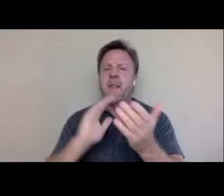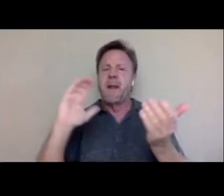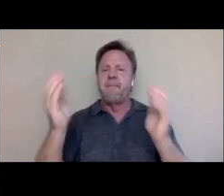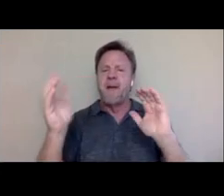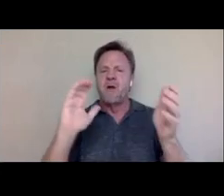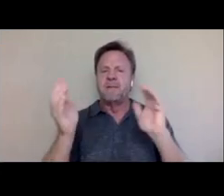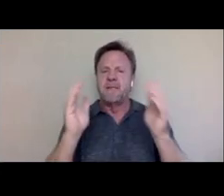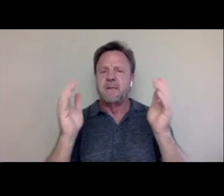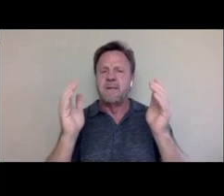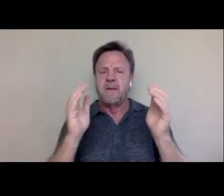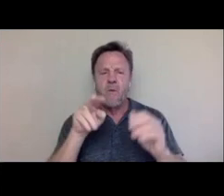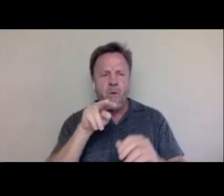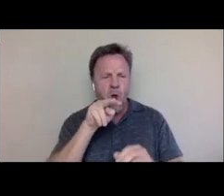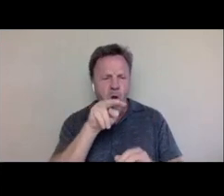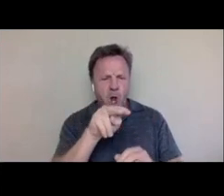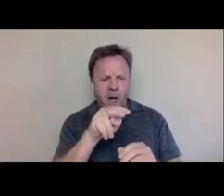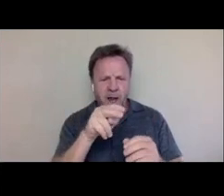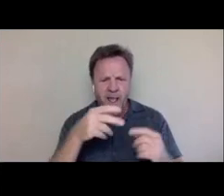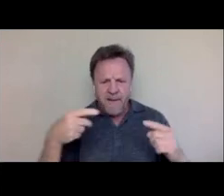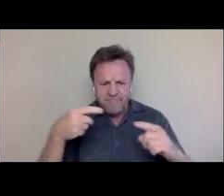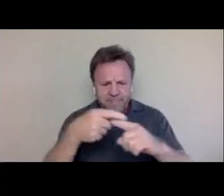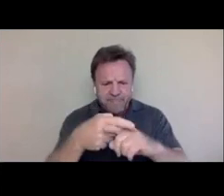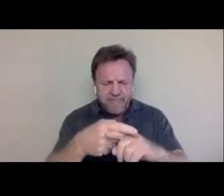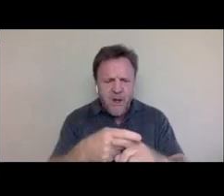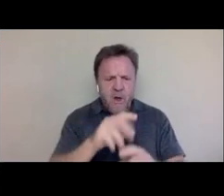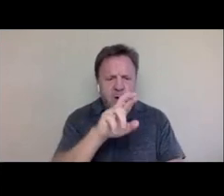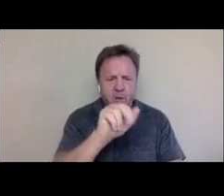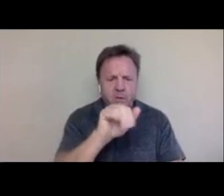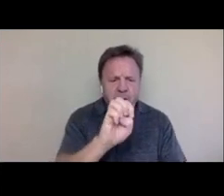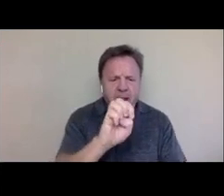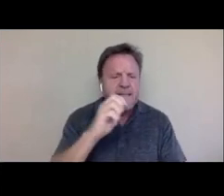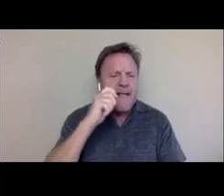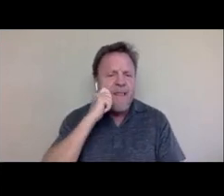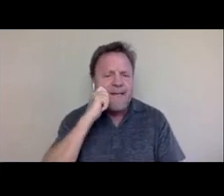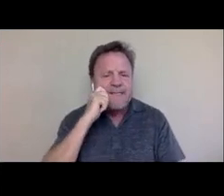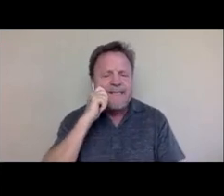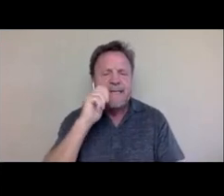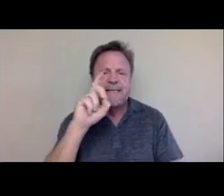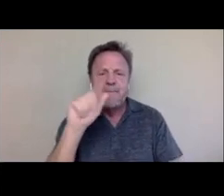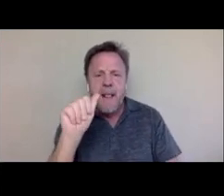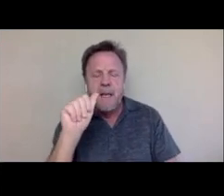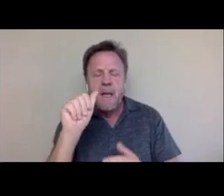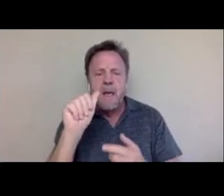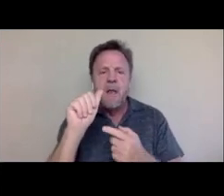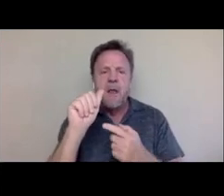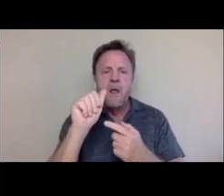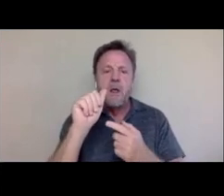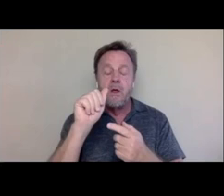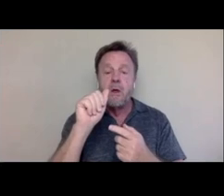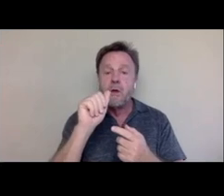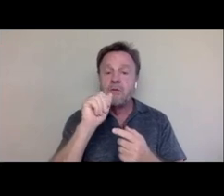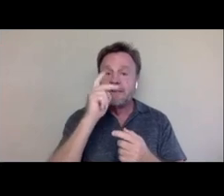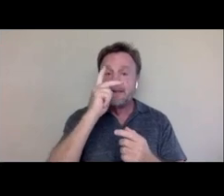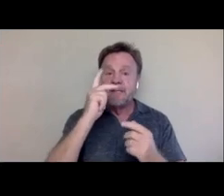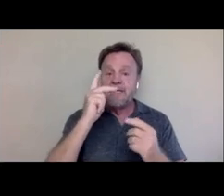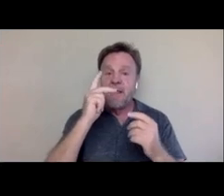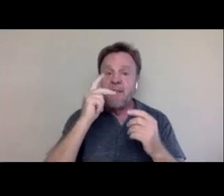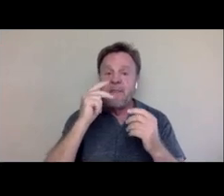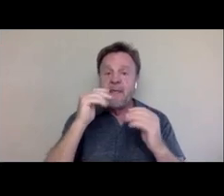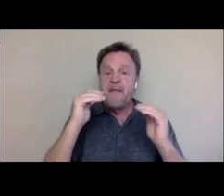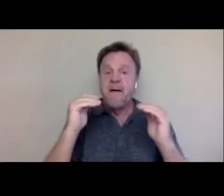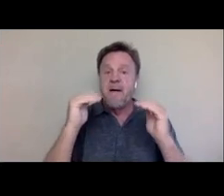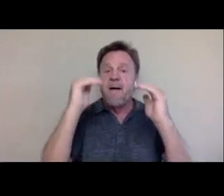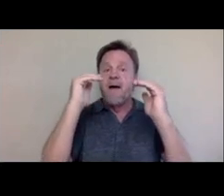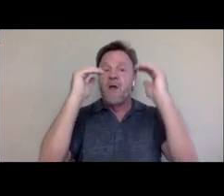this intersectionality of race, ethnicity, and disability. You see that the higher poverty rates